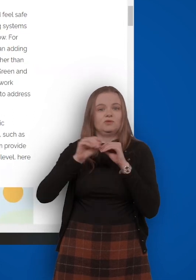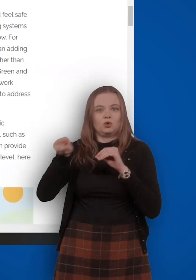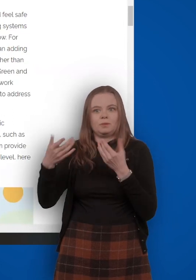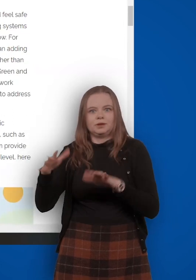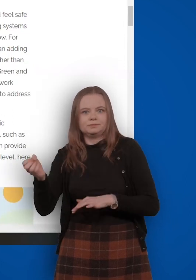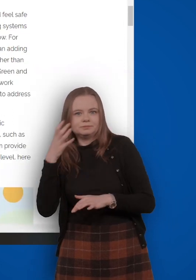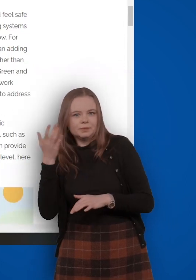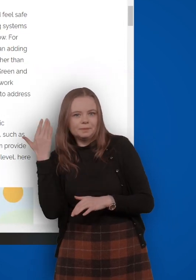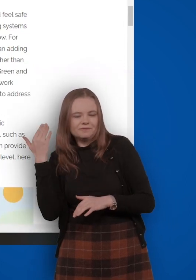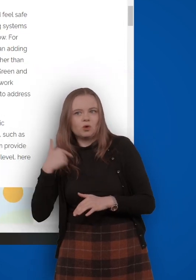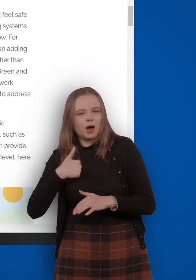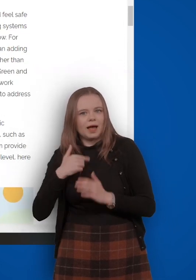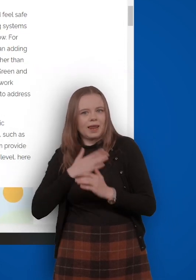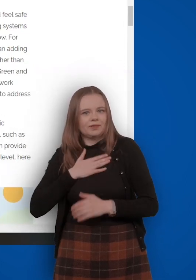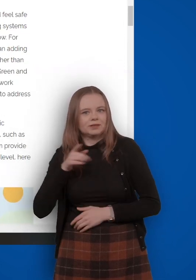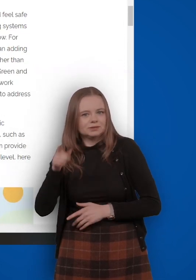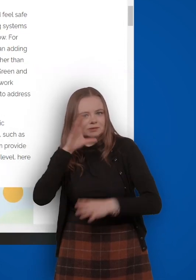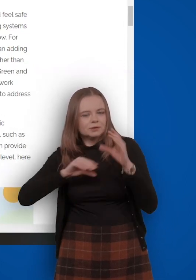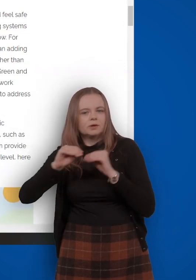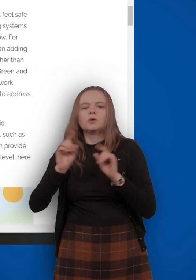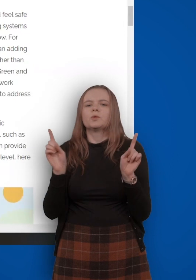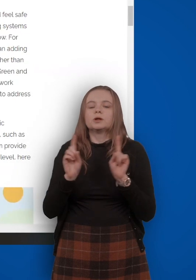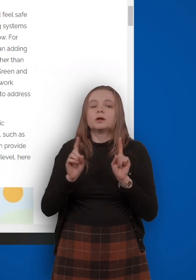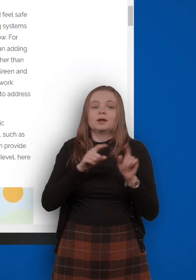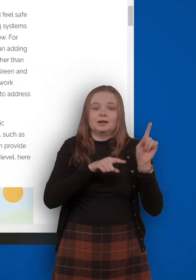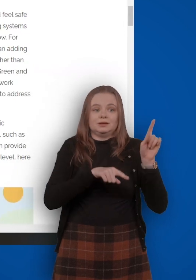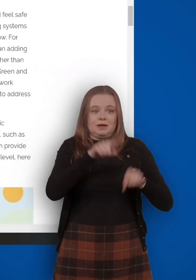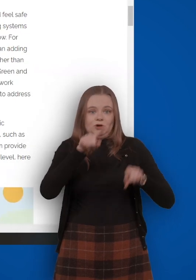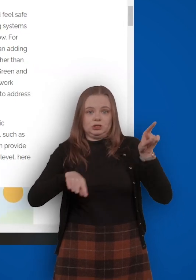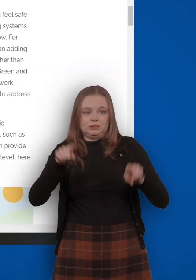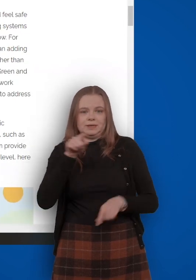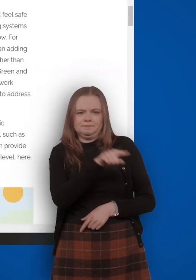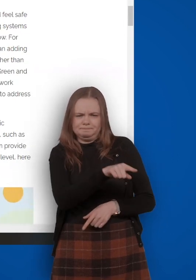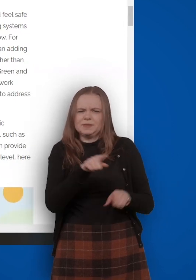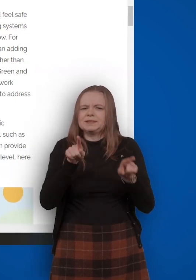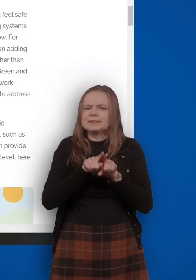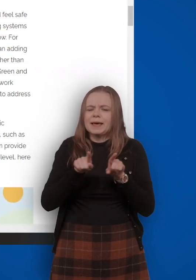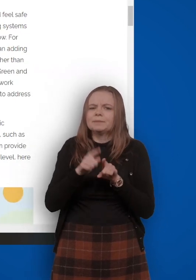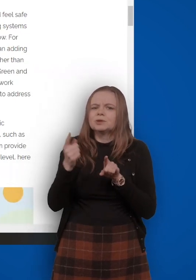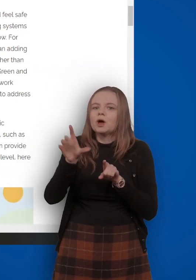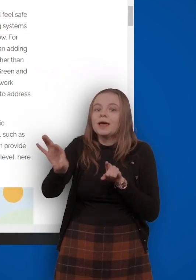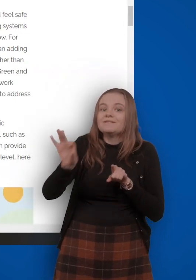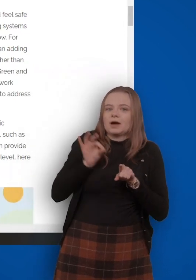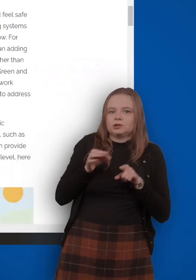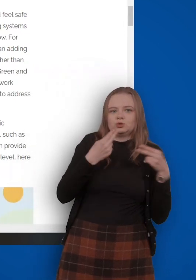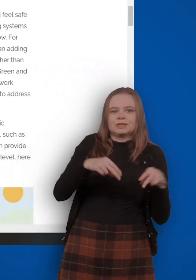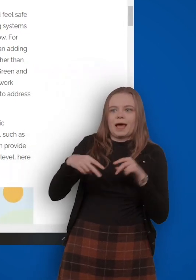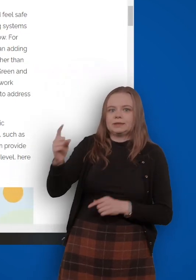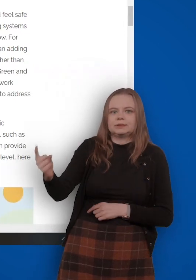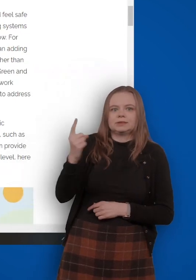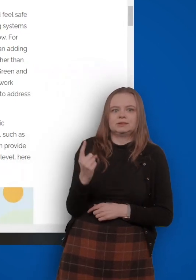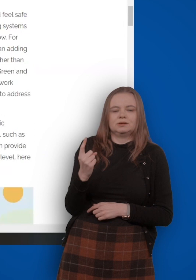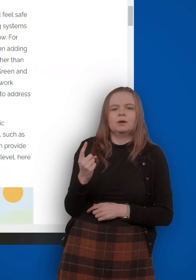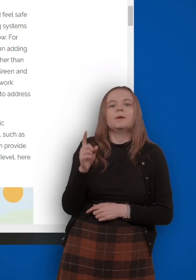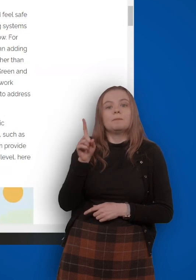said that I really appreciated is that diversity is inviting somebody to the dance, and inclusion